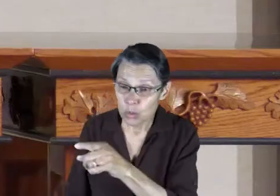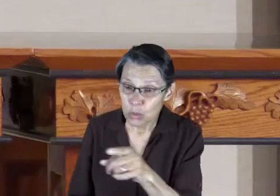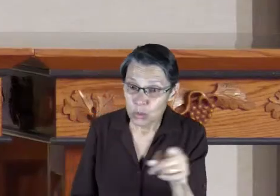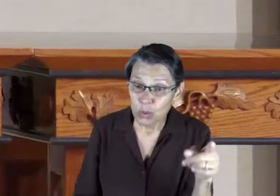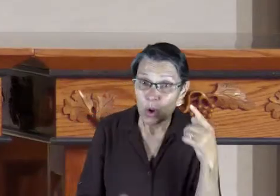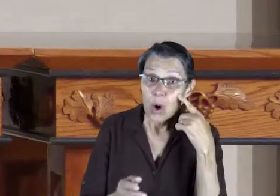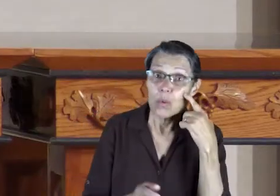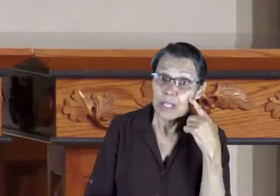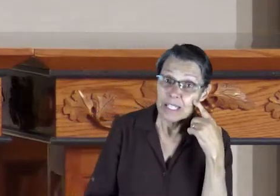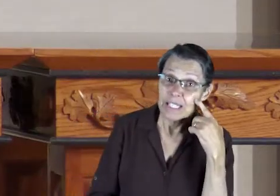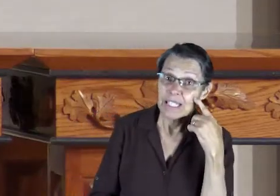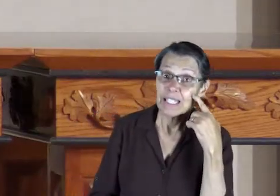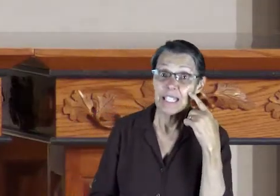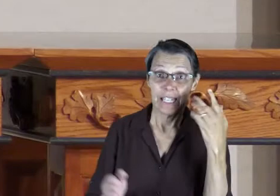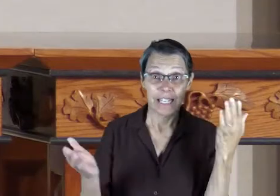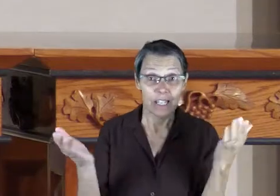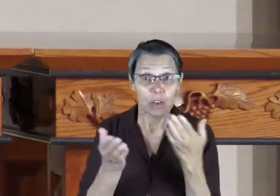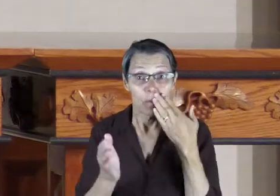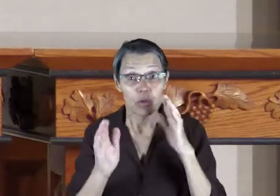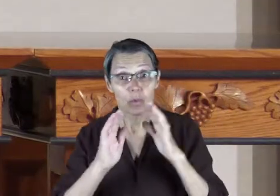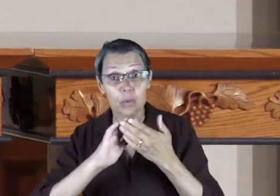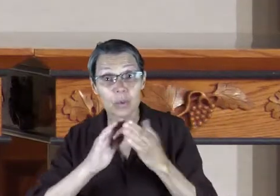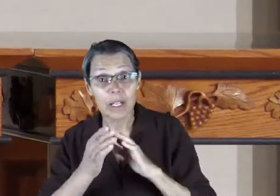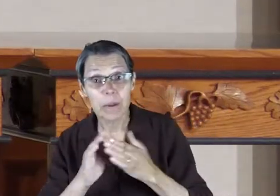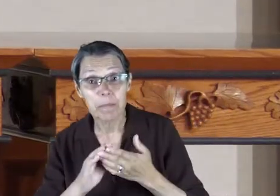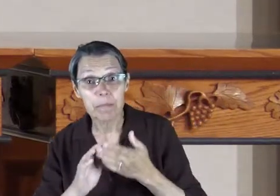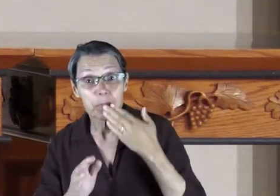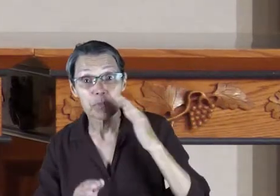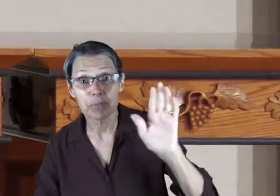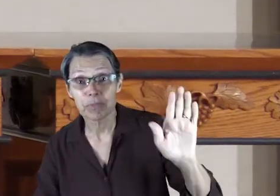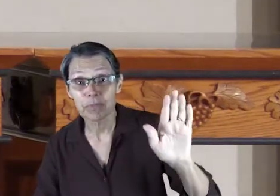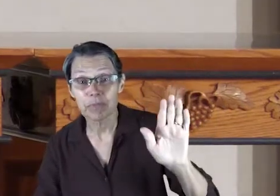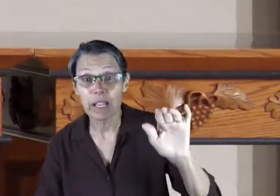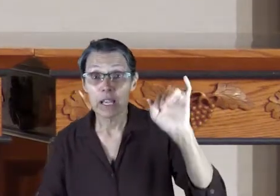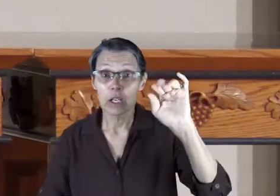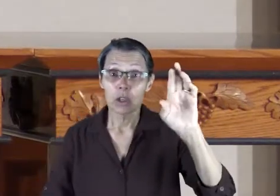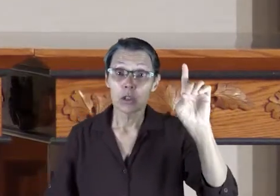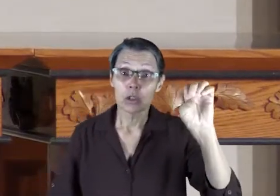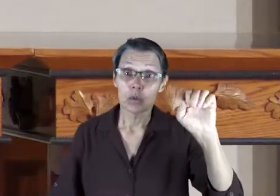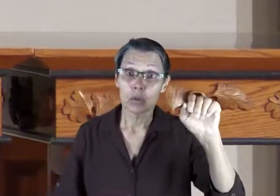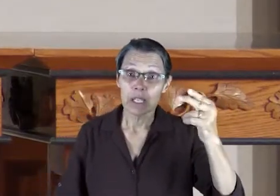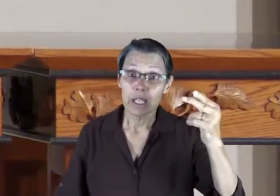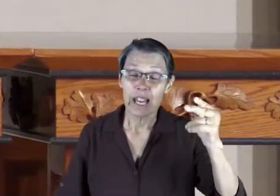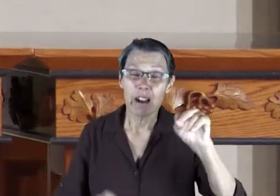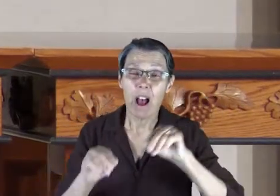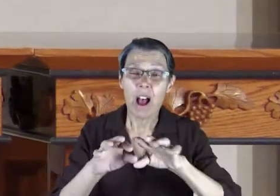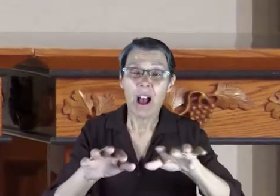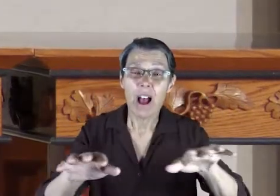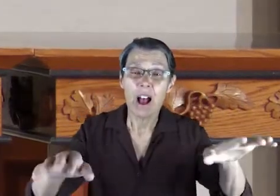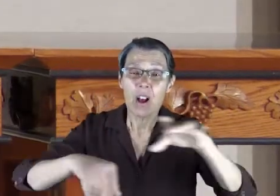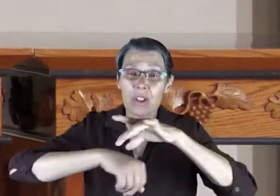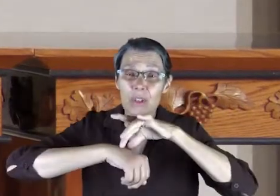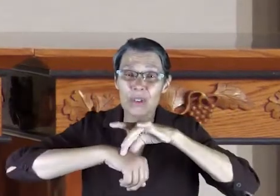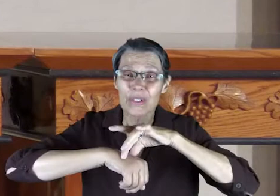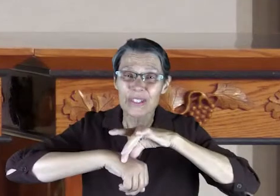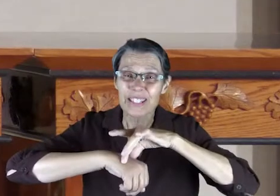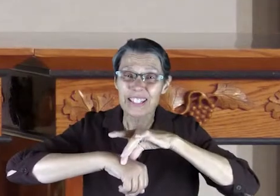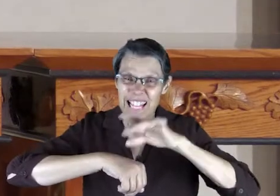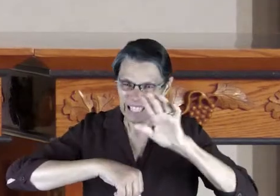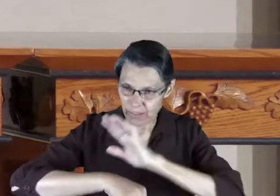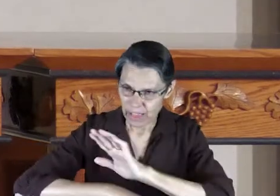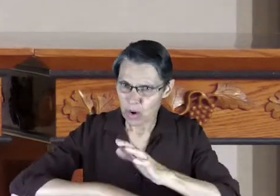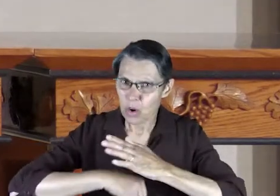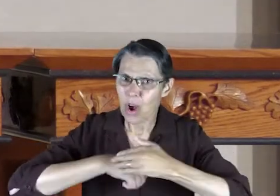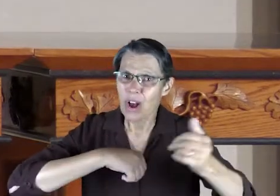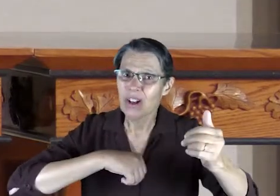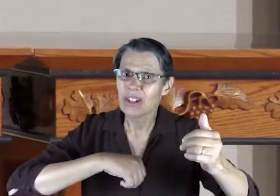in Jerusalem and Judea and Samaria and even to the ends of the earth. He gives them their call. And then it says, as they are watching, he